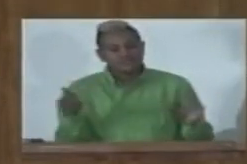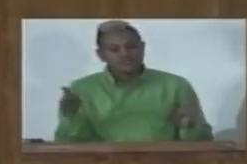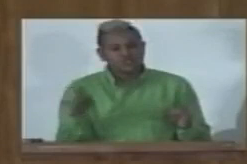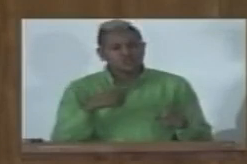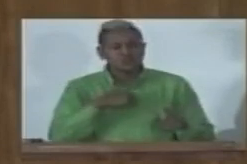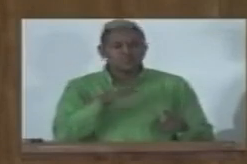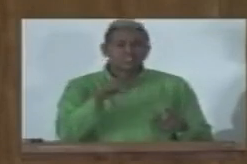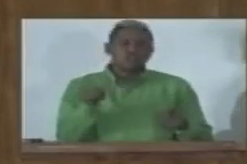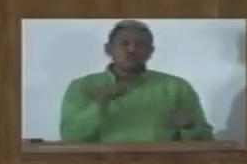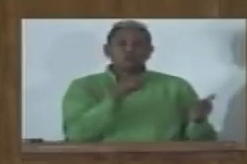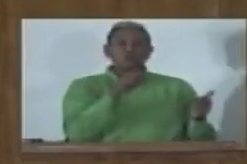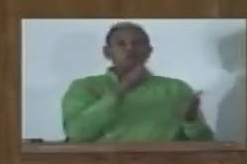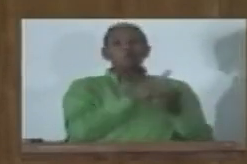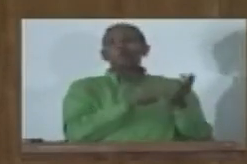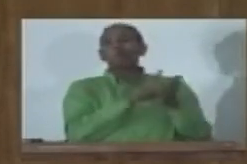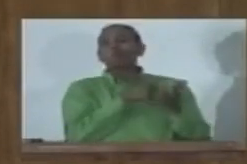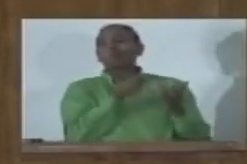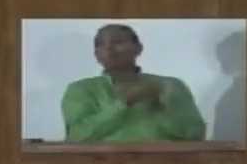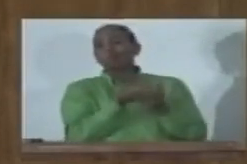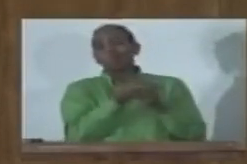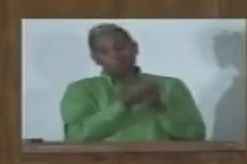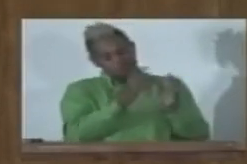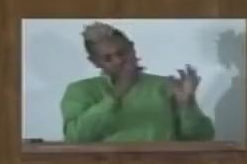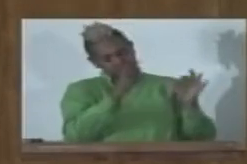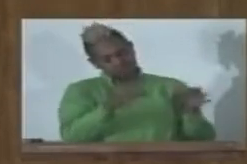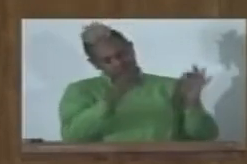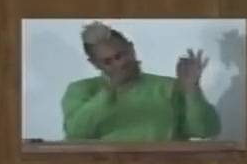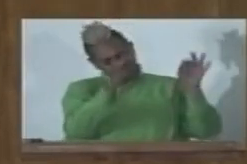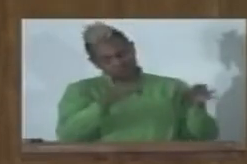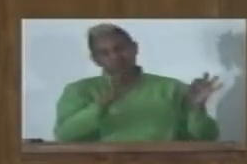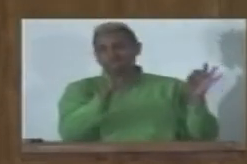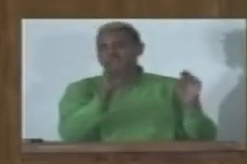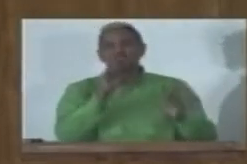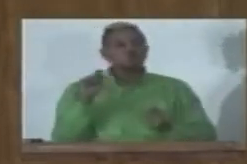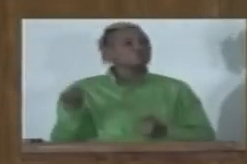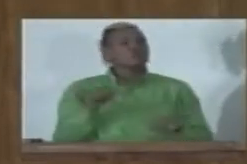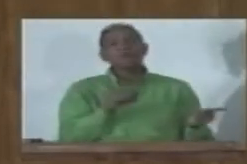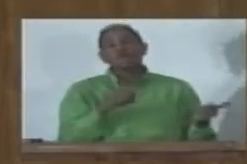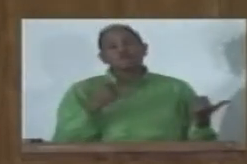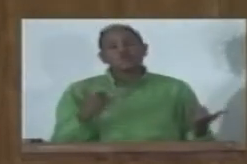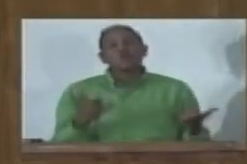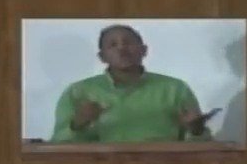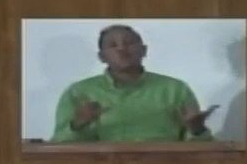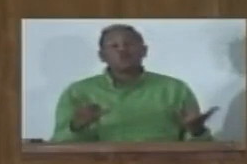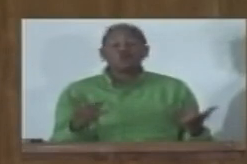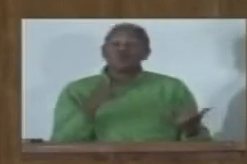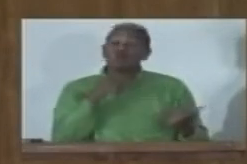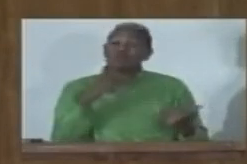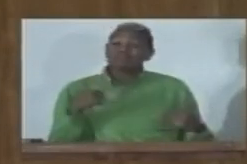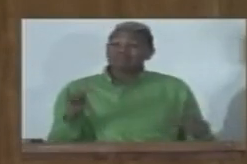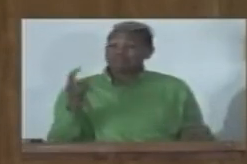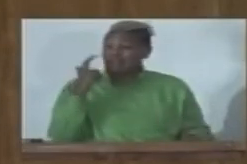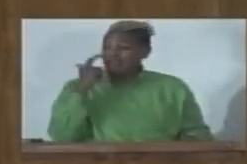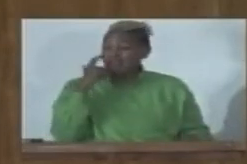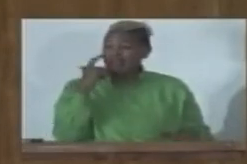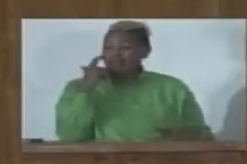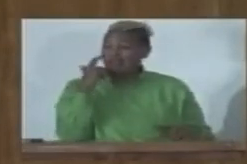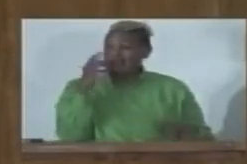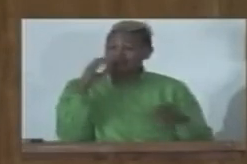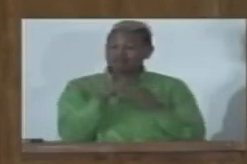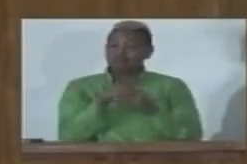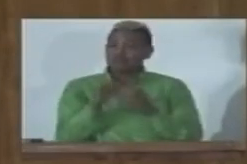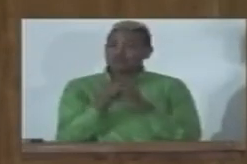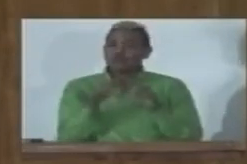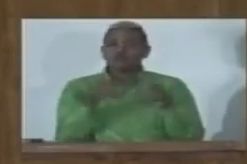need to remove the stigma and discrimination in a 2019 Jamaica that is still attached to this group of